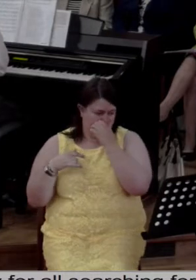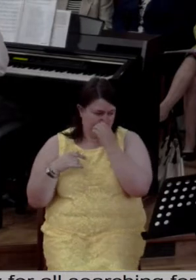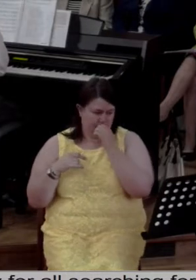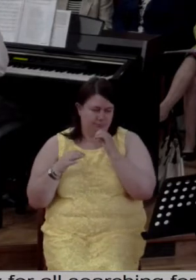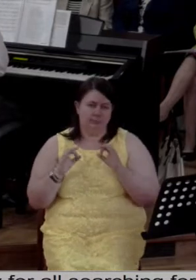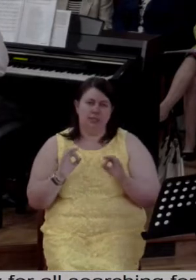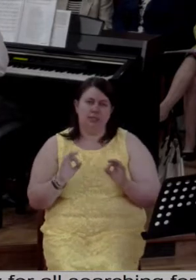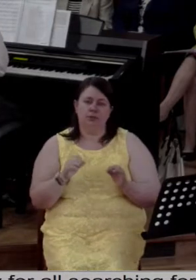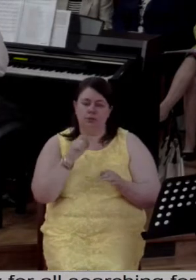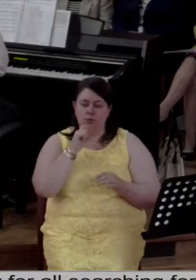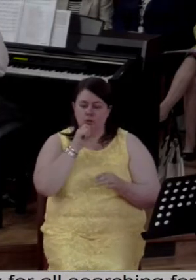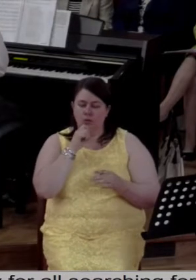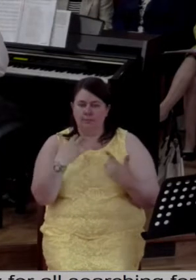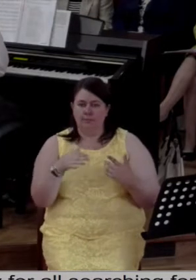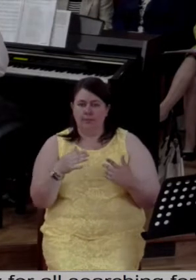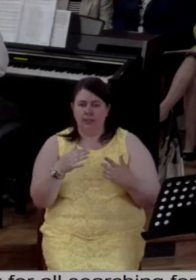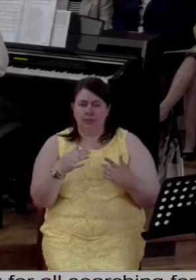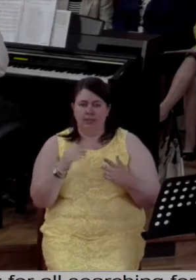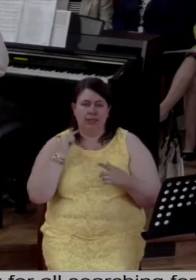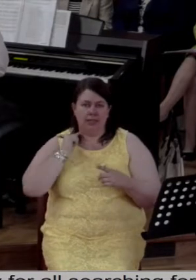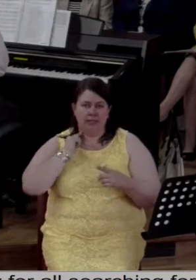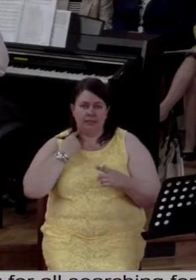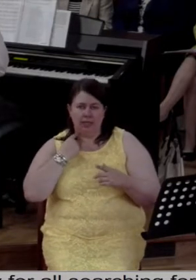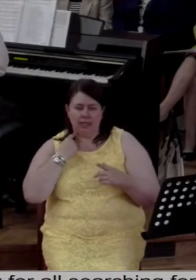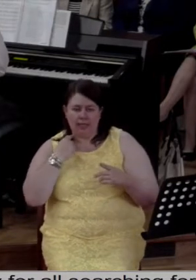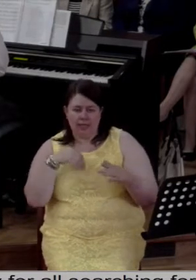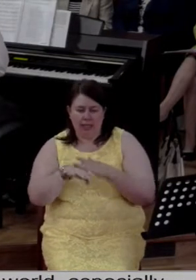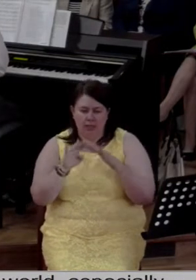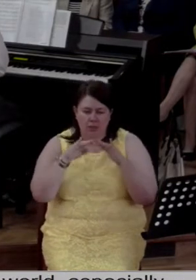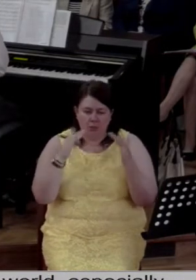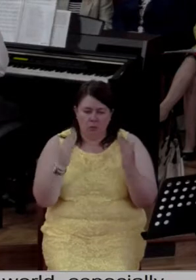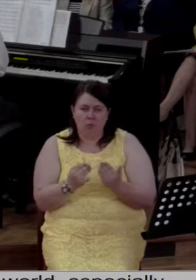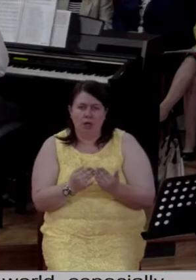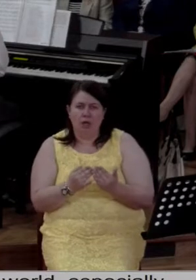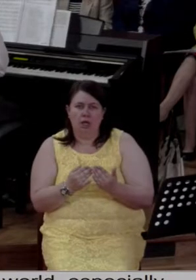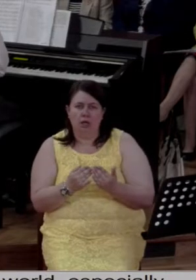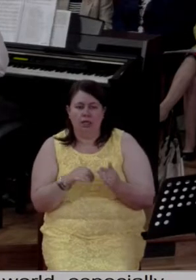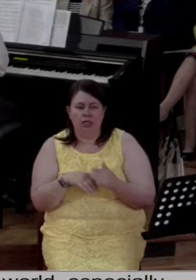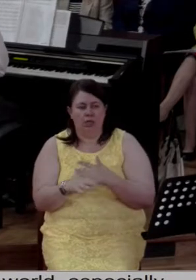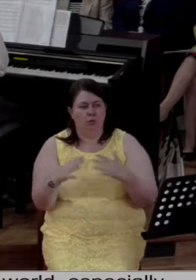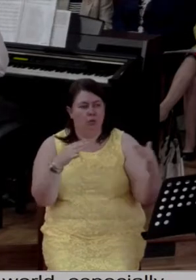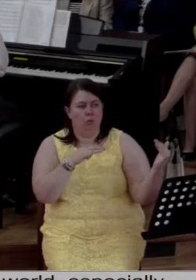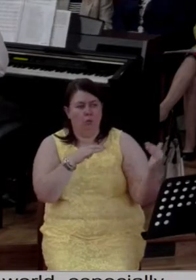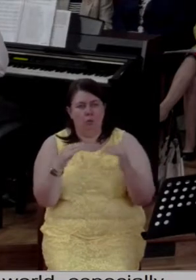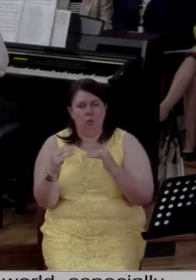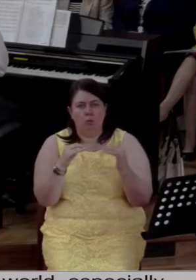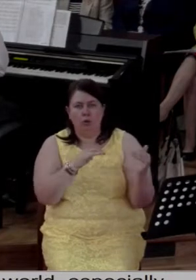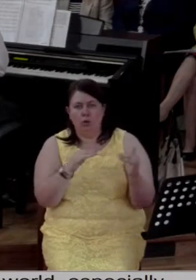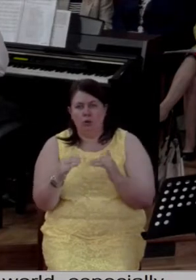those threatened in our world by violence and in the place of warfare.